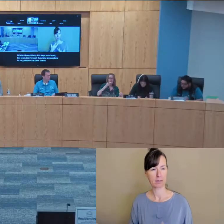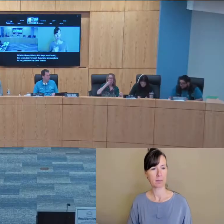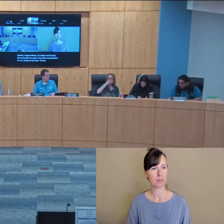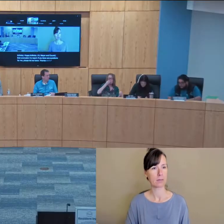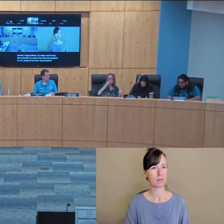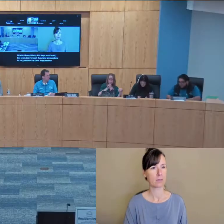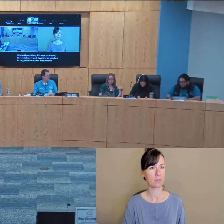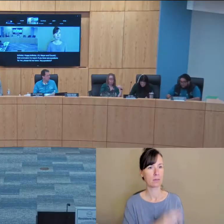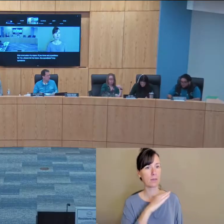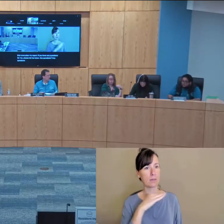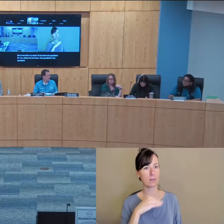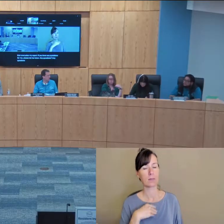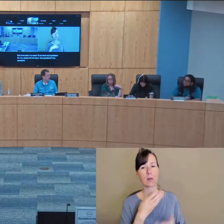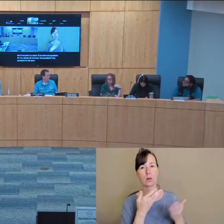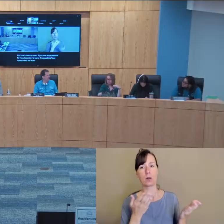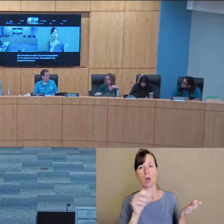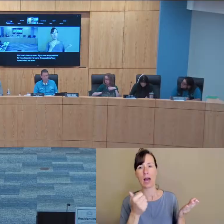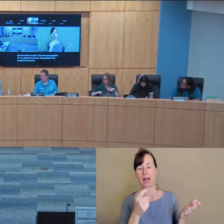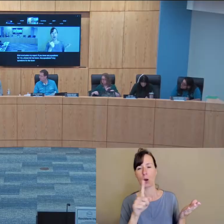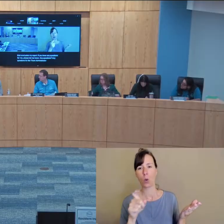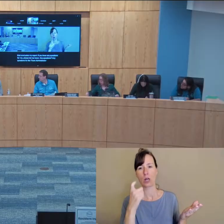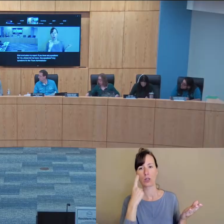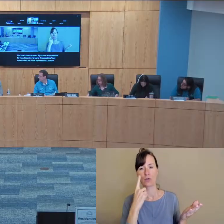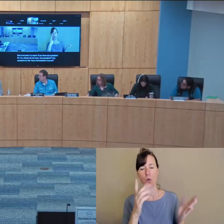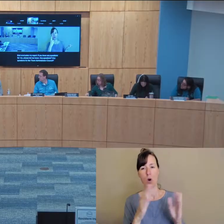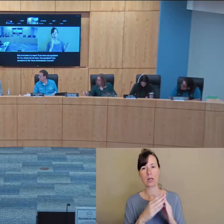Any questions for the Town Administrator Council?